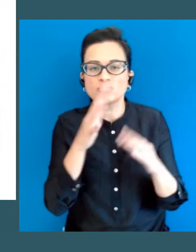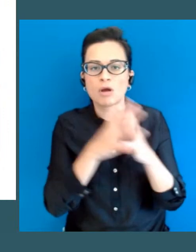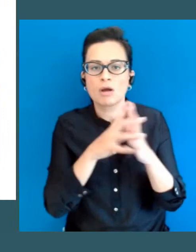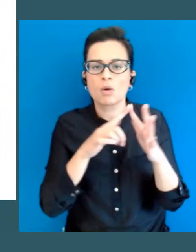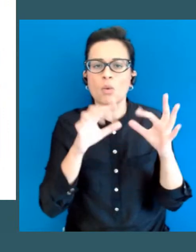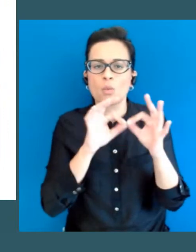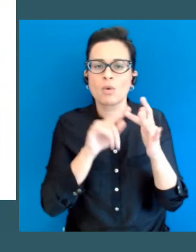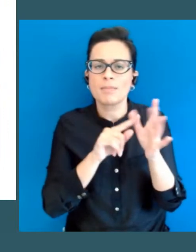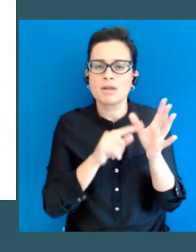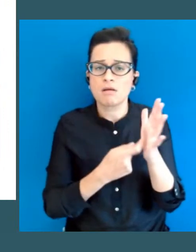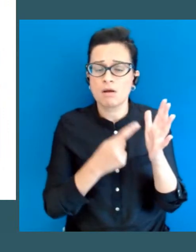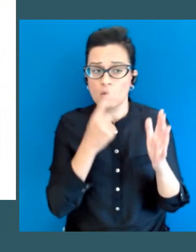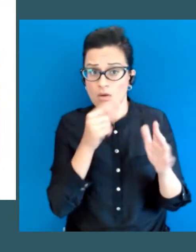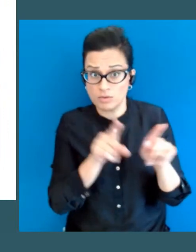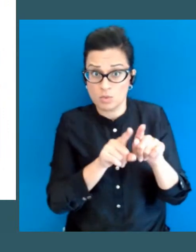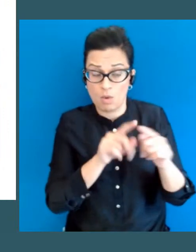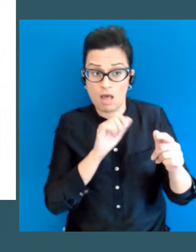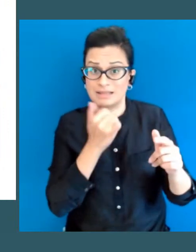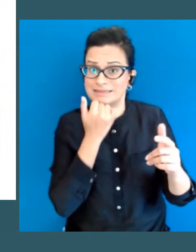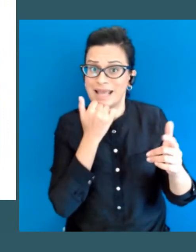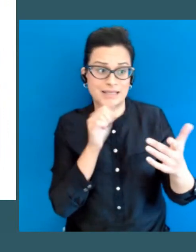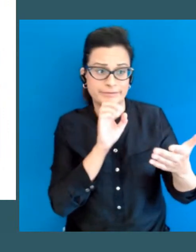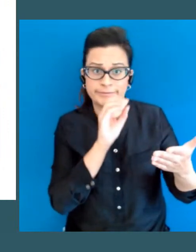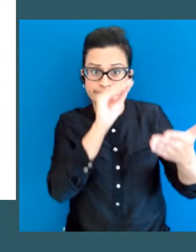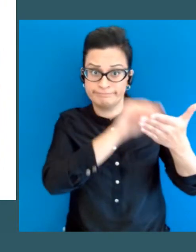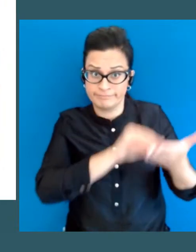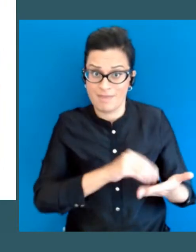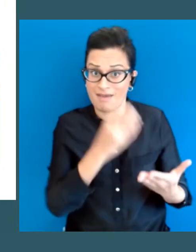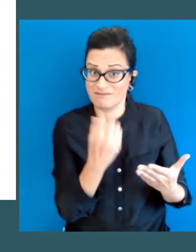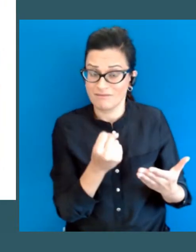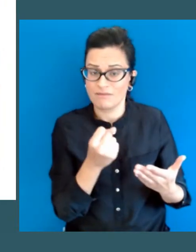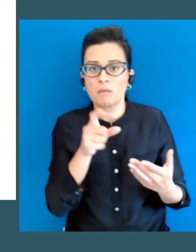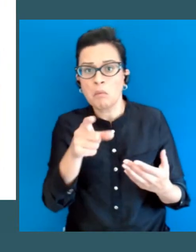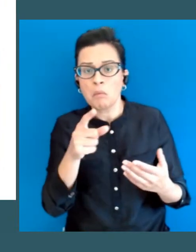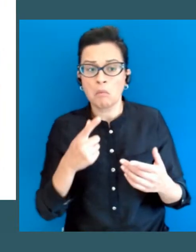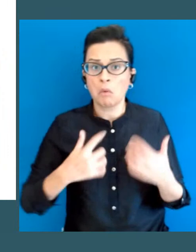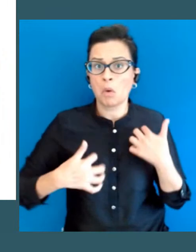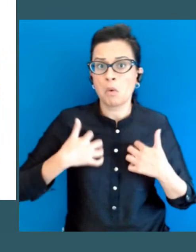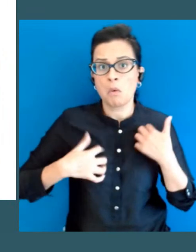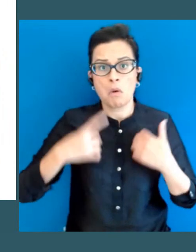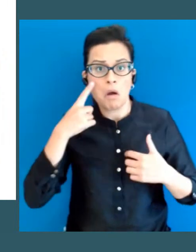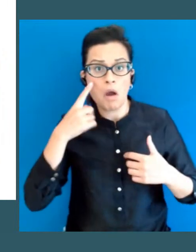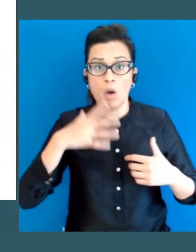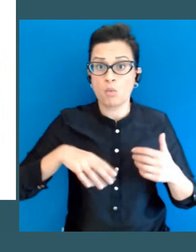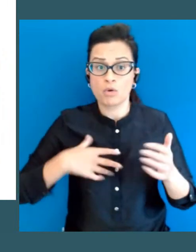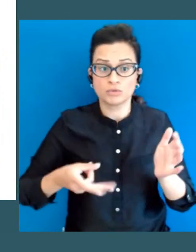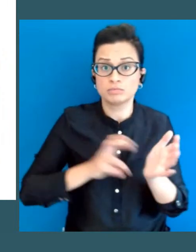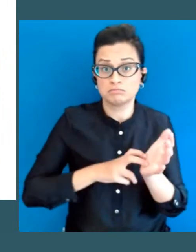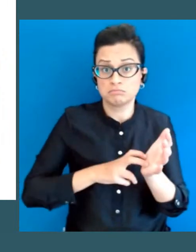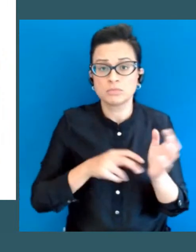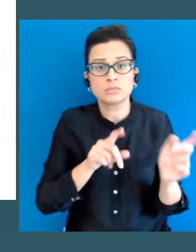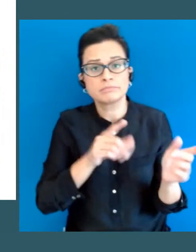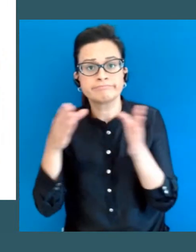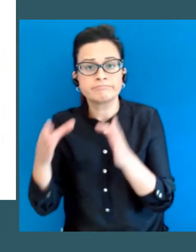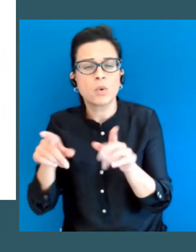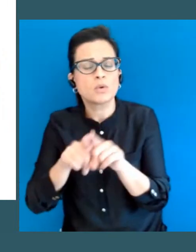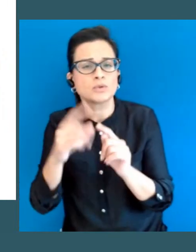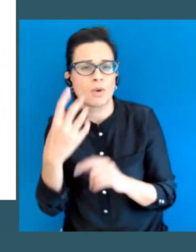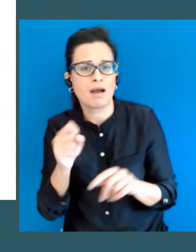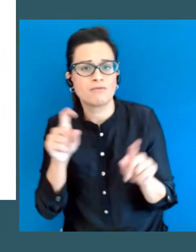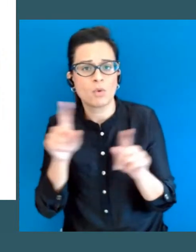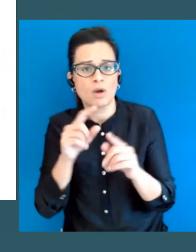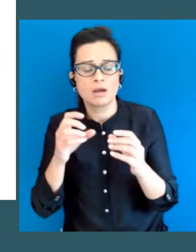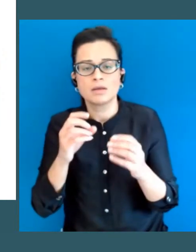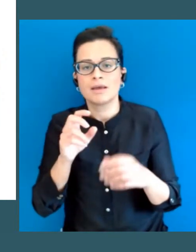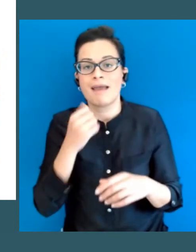moment. You can see if there's some further ones you want to sign up for. We've also got a biannual publication